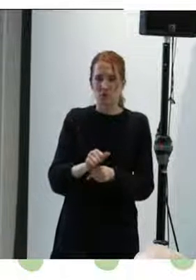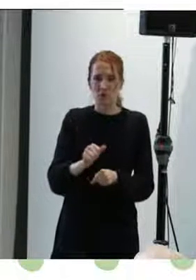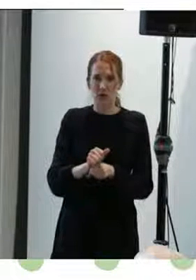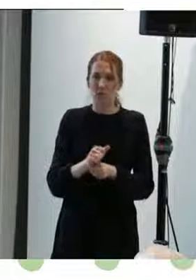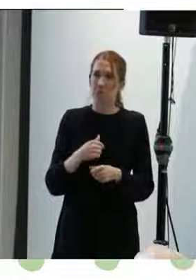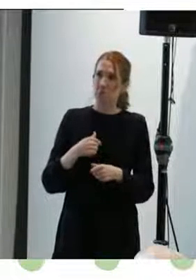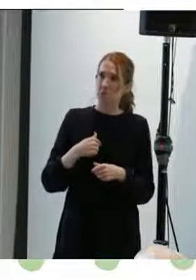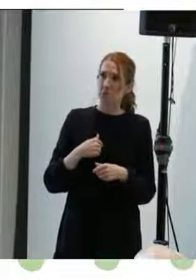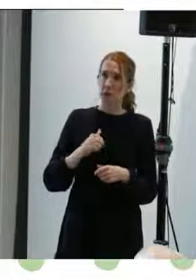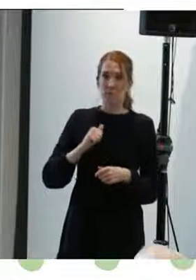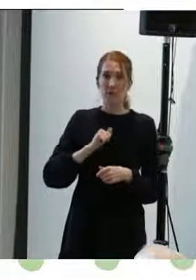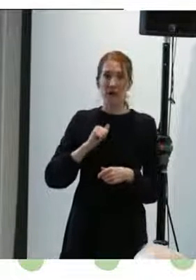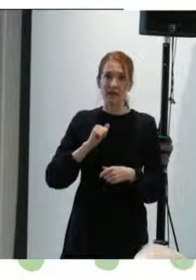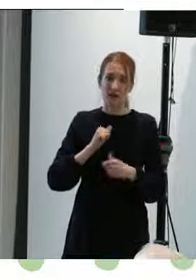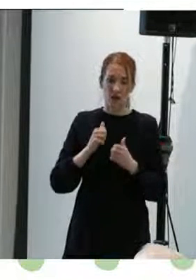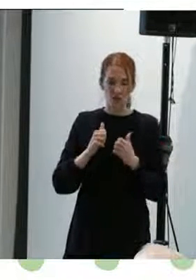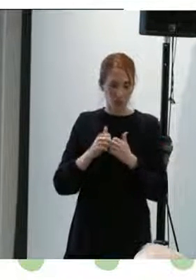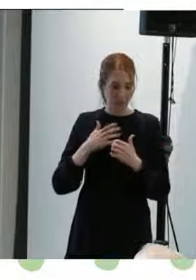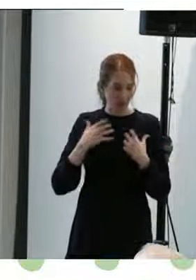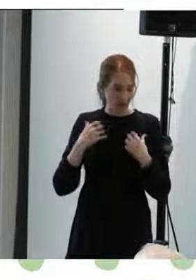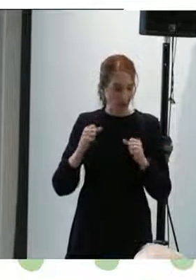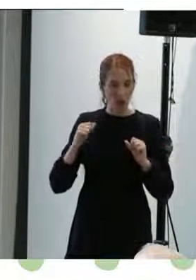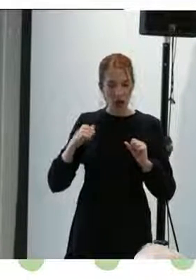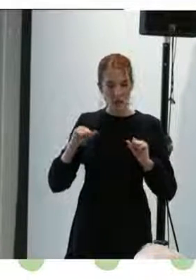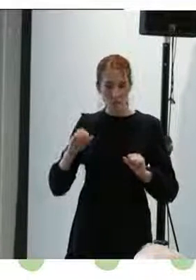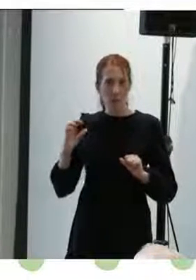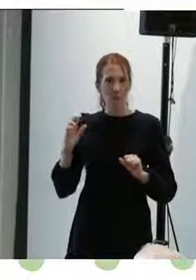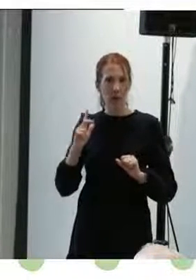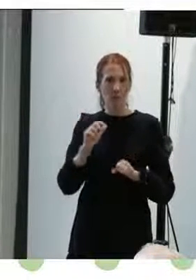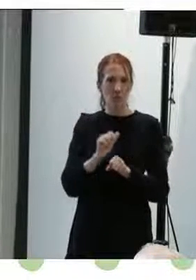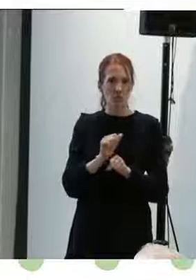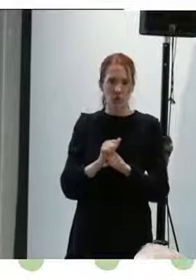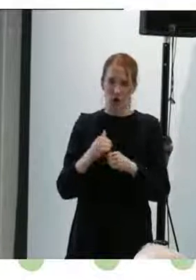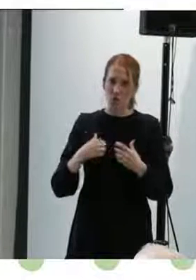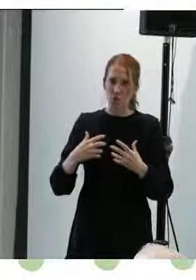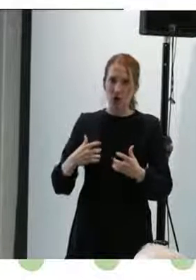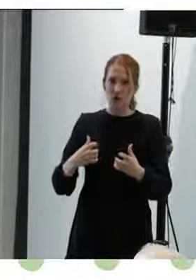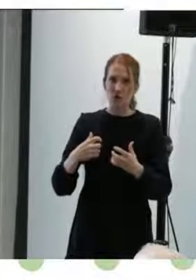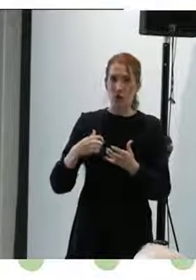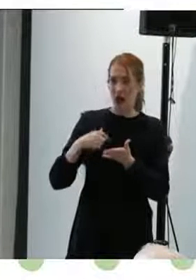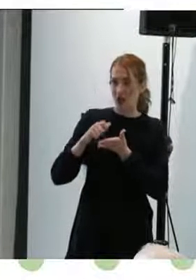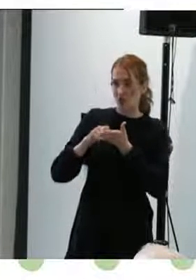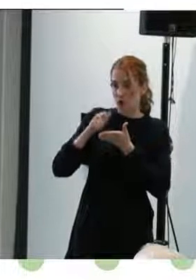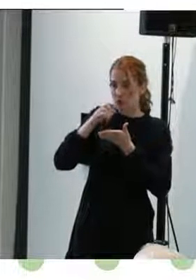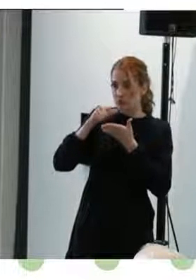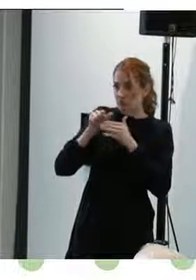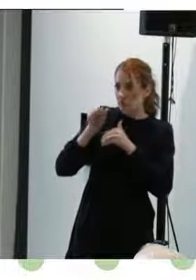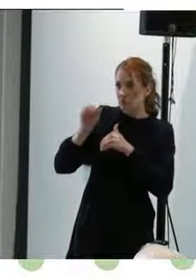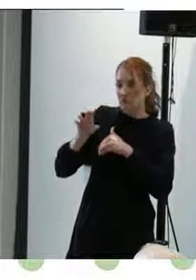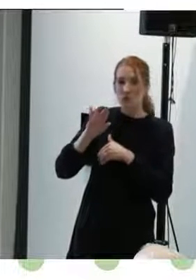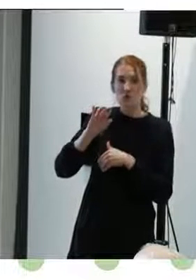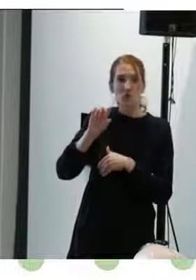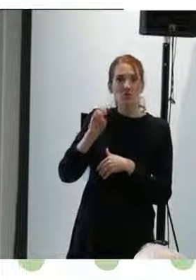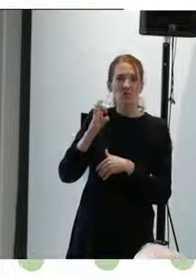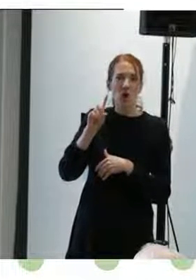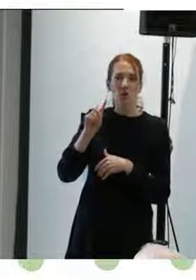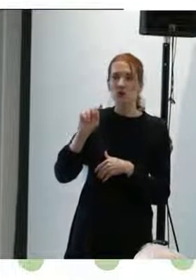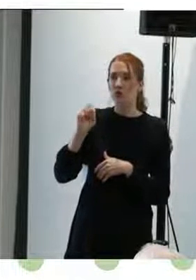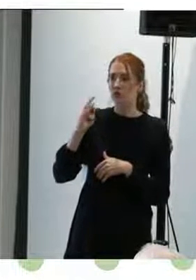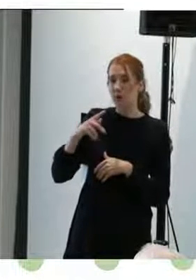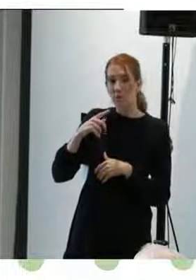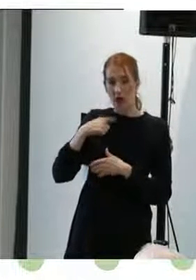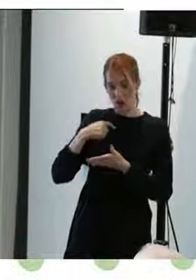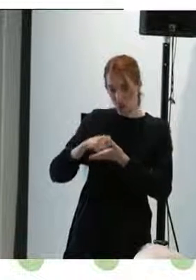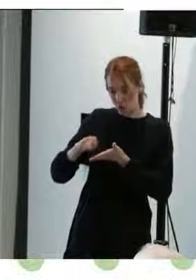gotten me back to work with my health. Look where I'm at. I'd go back to work. I wrote Donald Trump that. I said, if you help me get my health back, I will